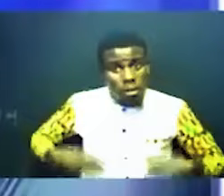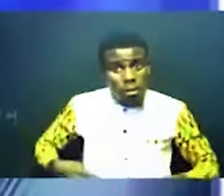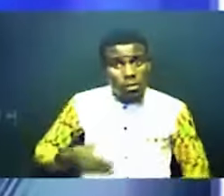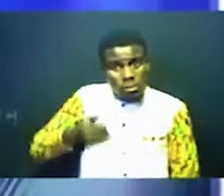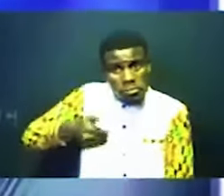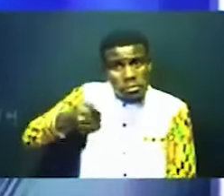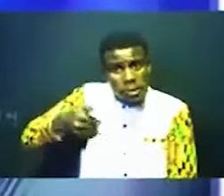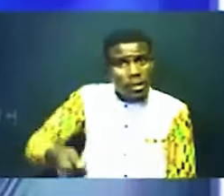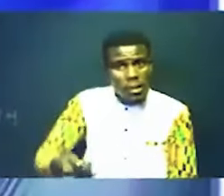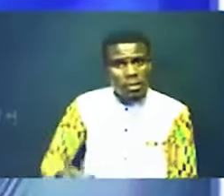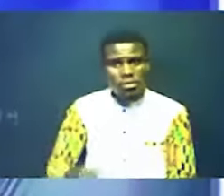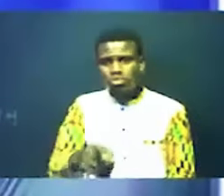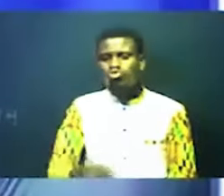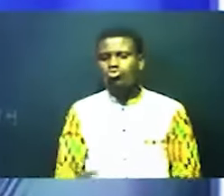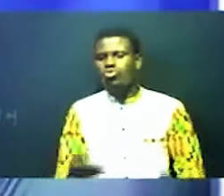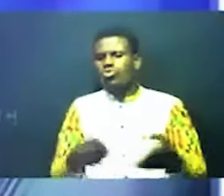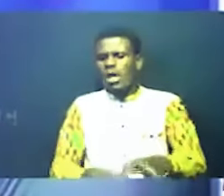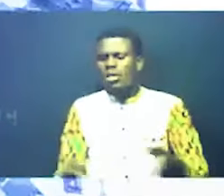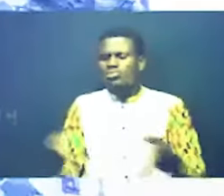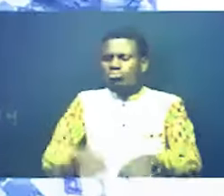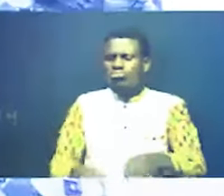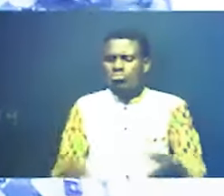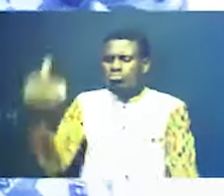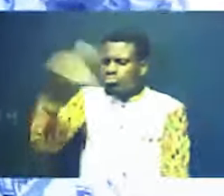the corpse again.